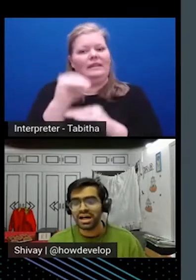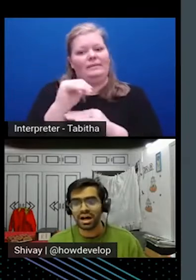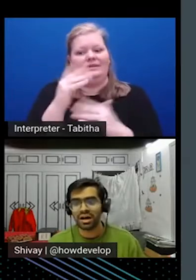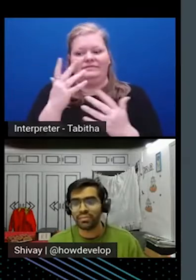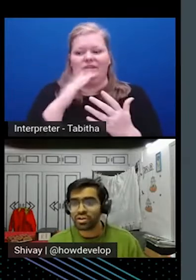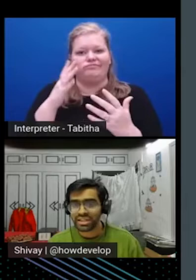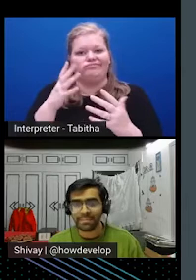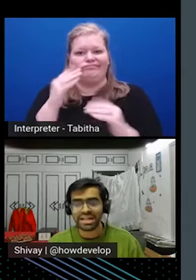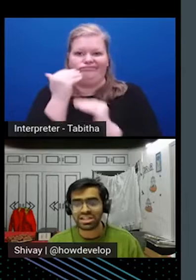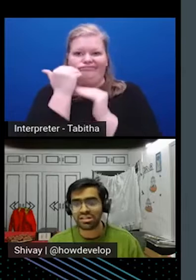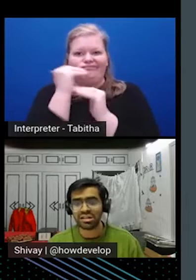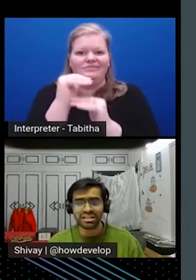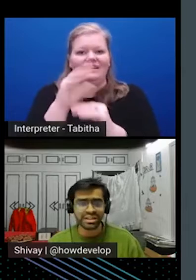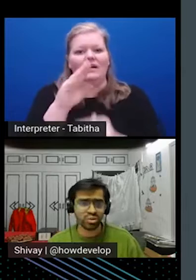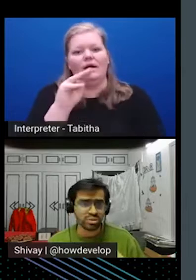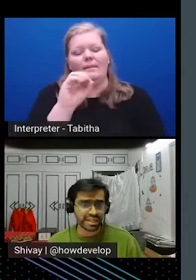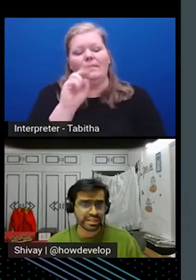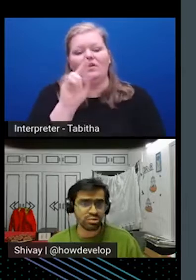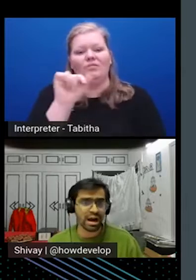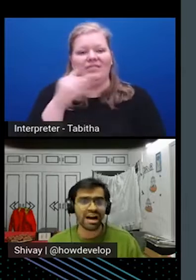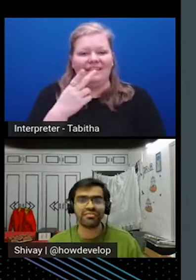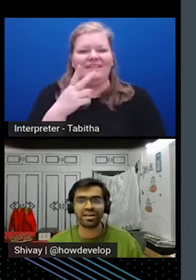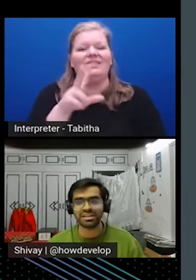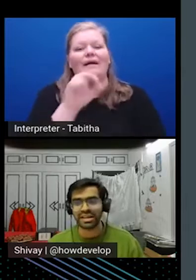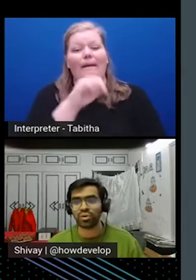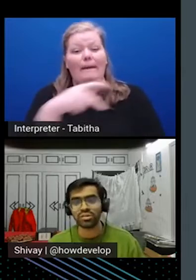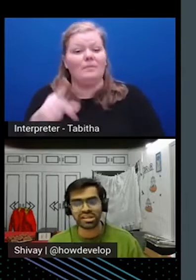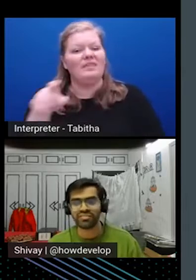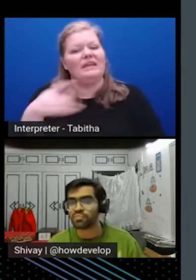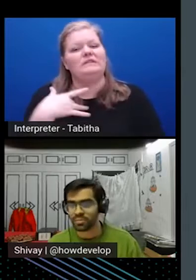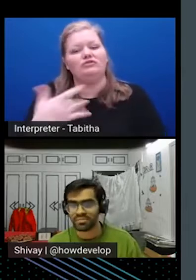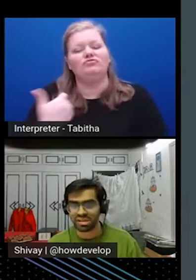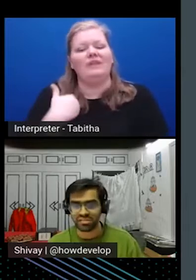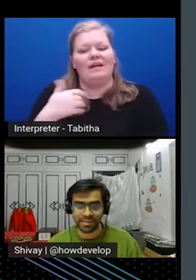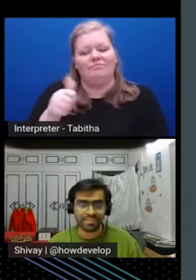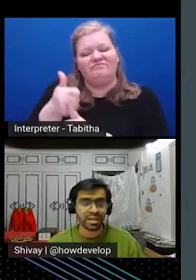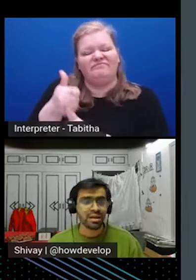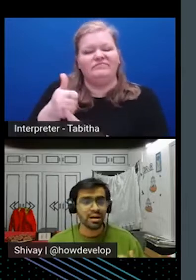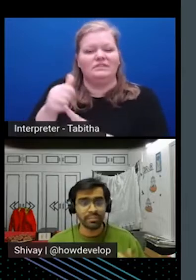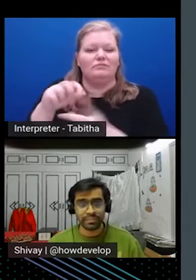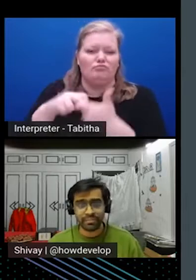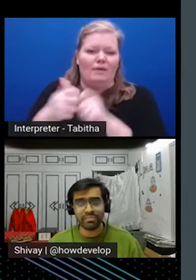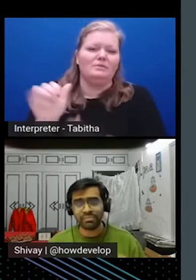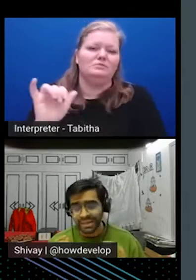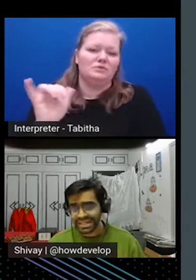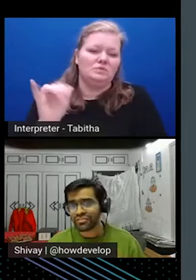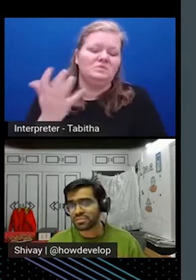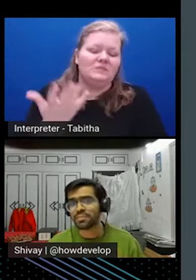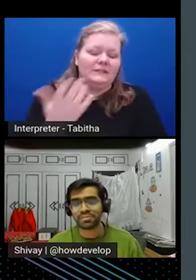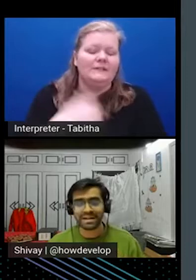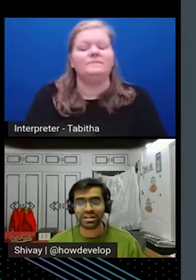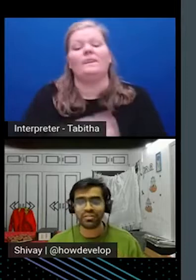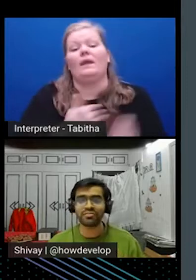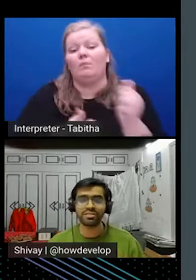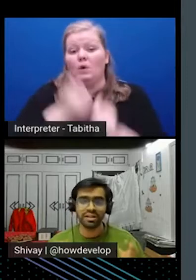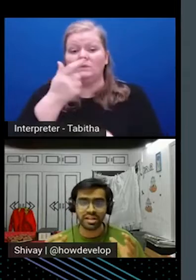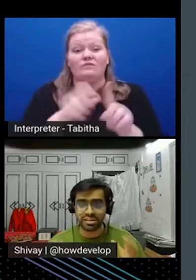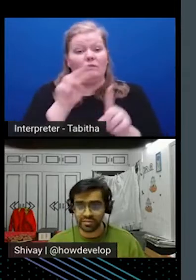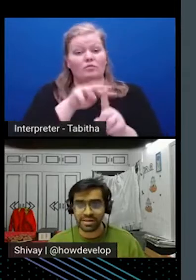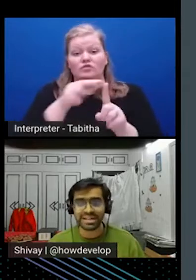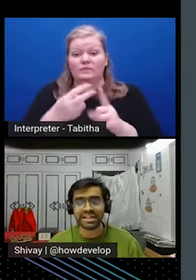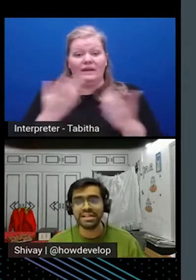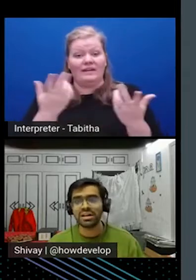the monolith applications, they do tend to have their own set of problems as well. Mainly from the perspective of